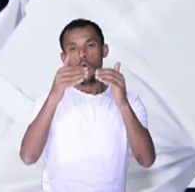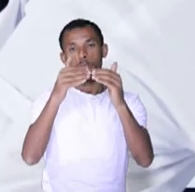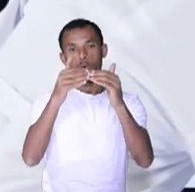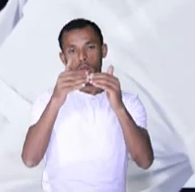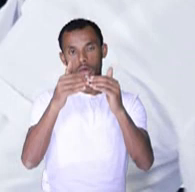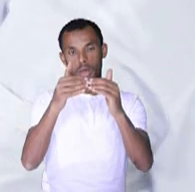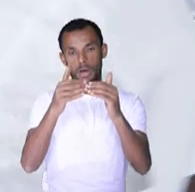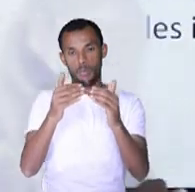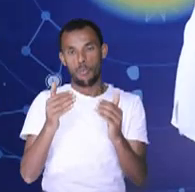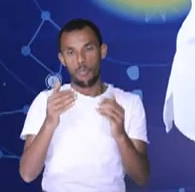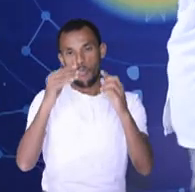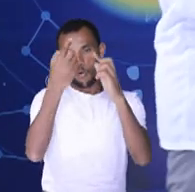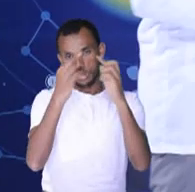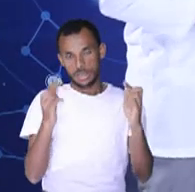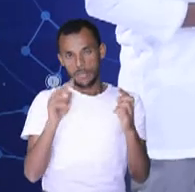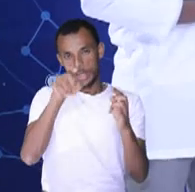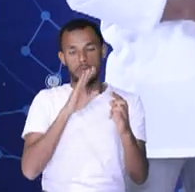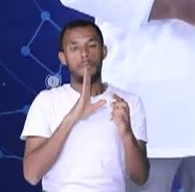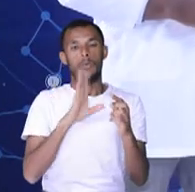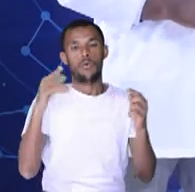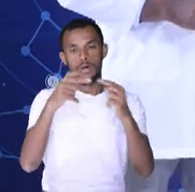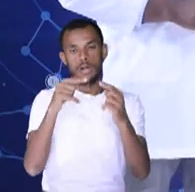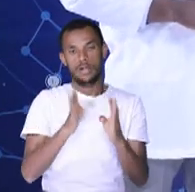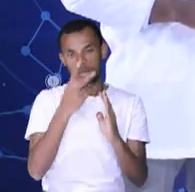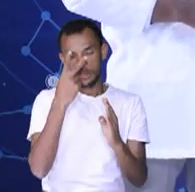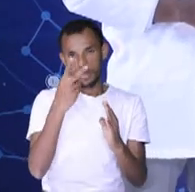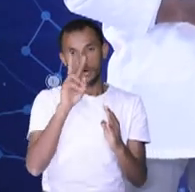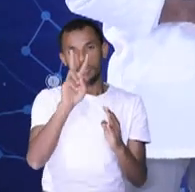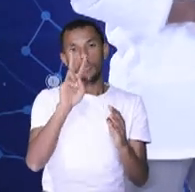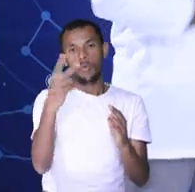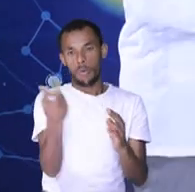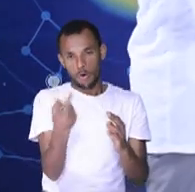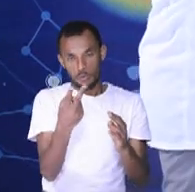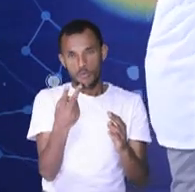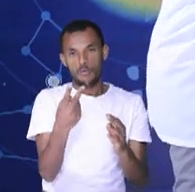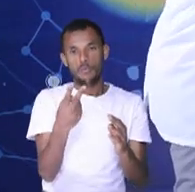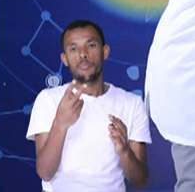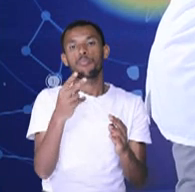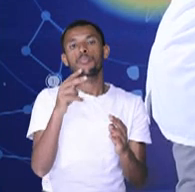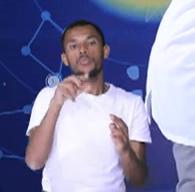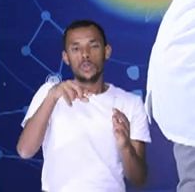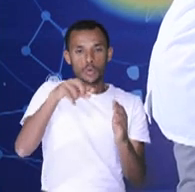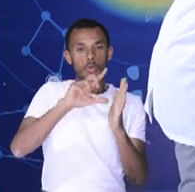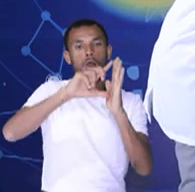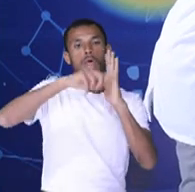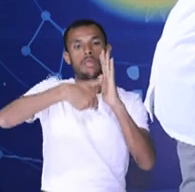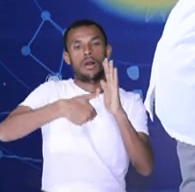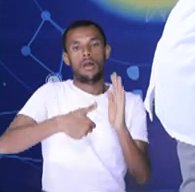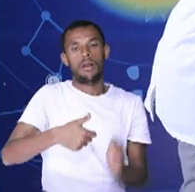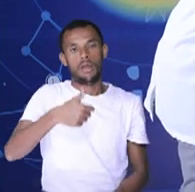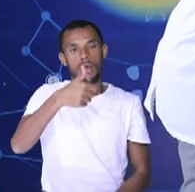We have these two pair of quadrilaterals. quadrilateral